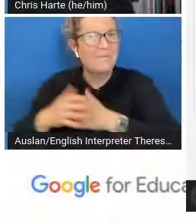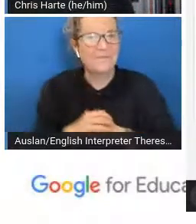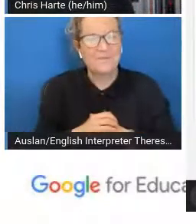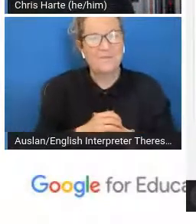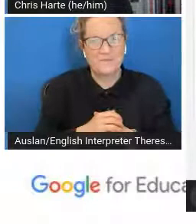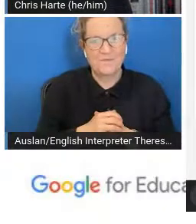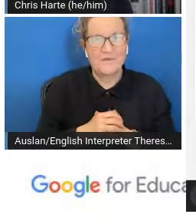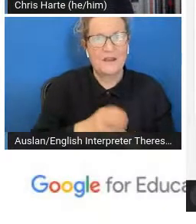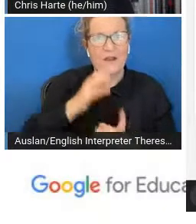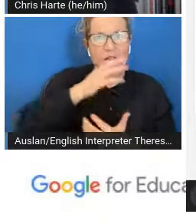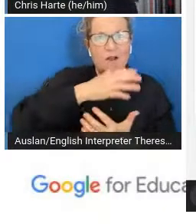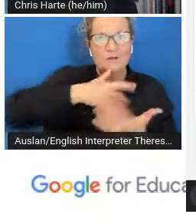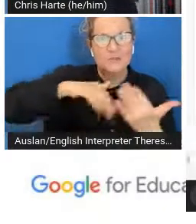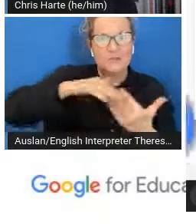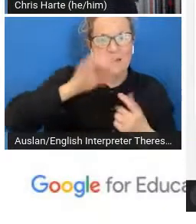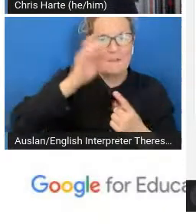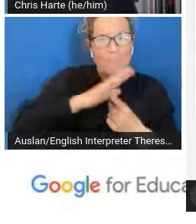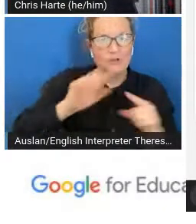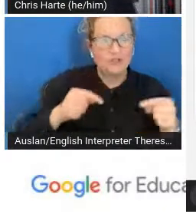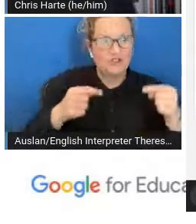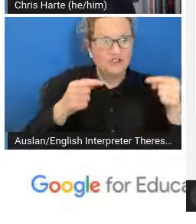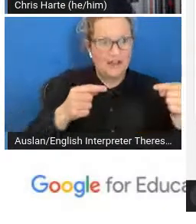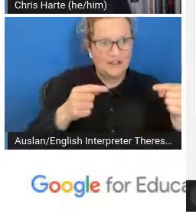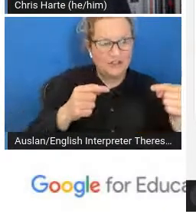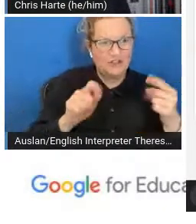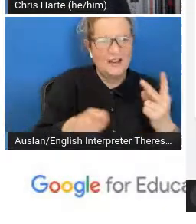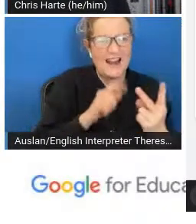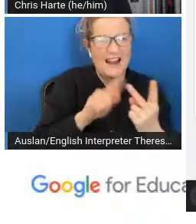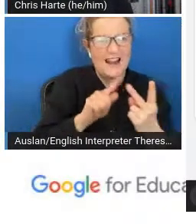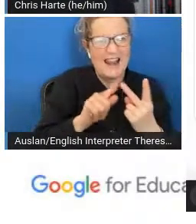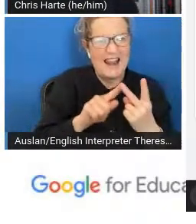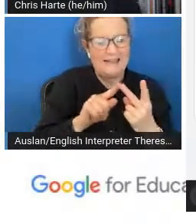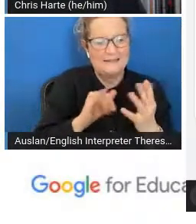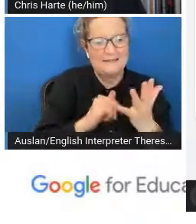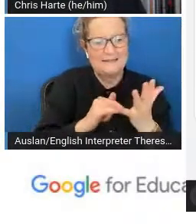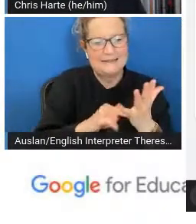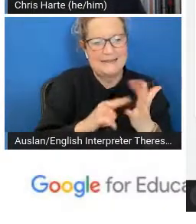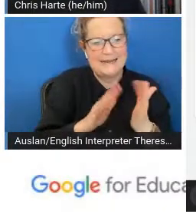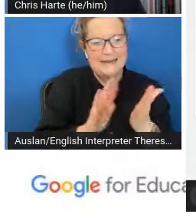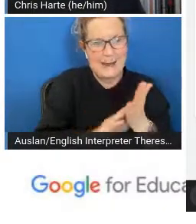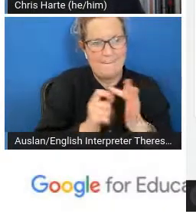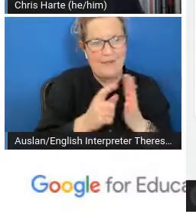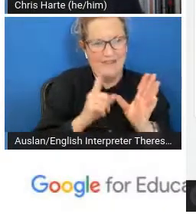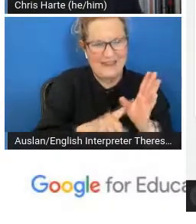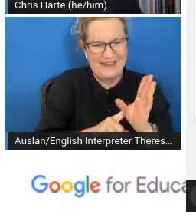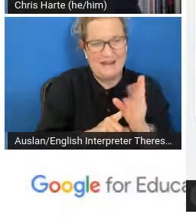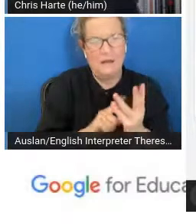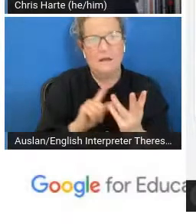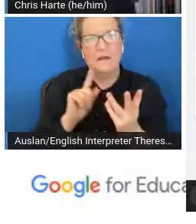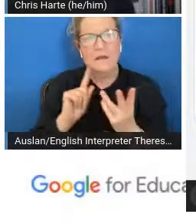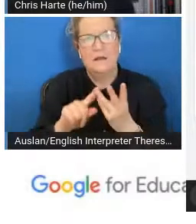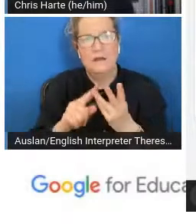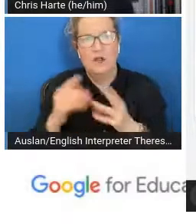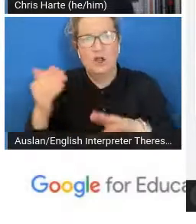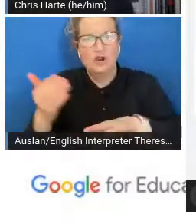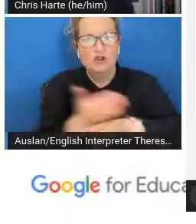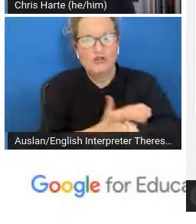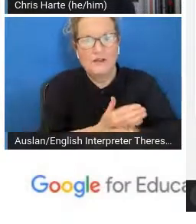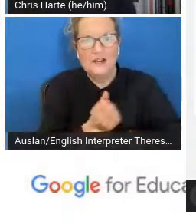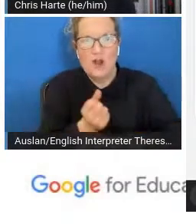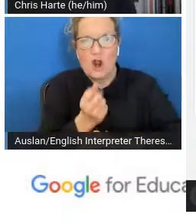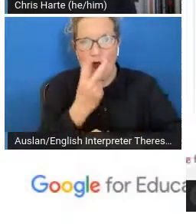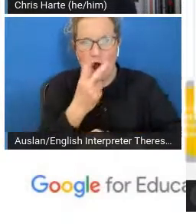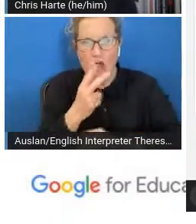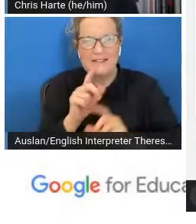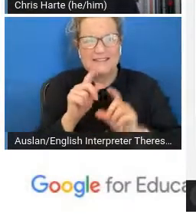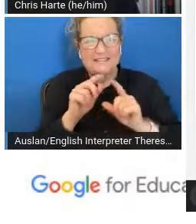important challenge. Then there's sympathy. Then there is the green light. Yep, green light assessment, state of the